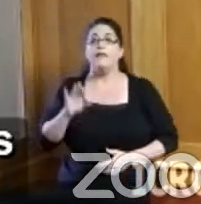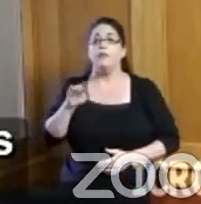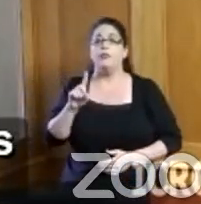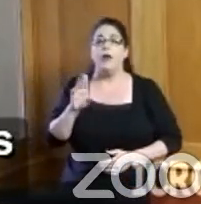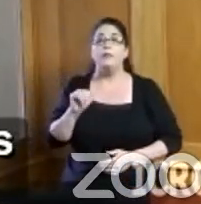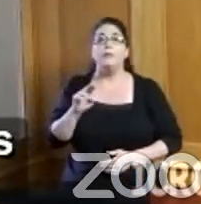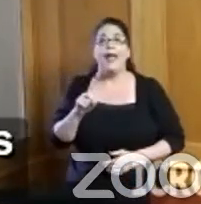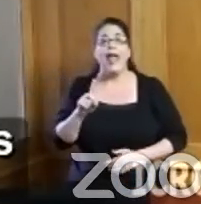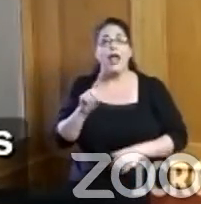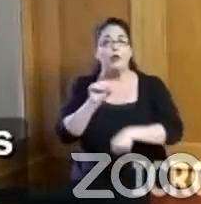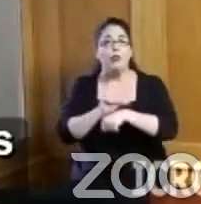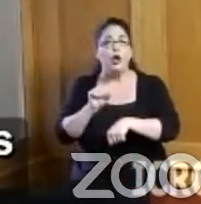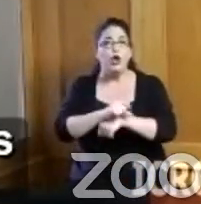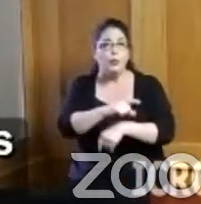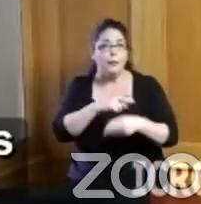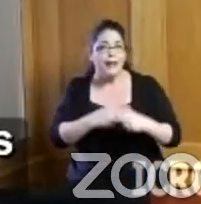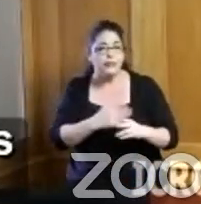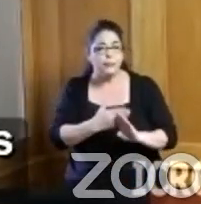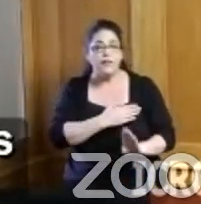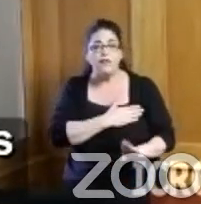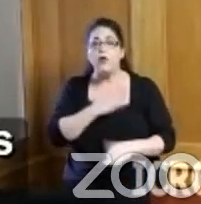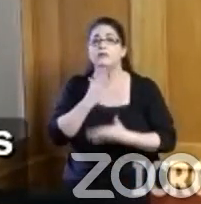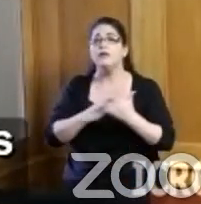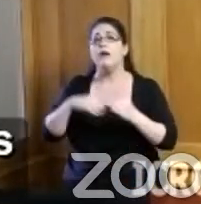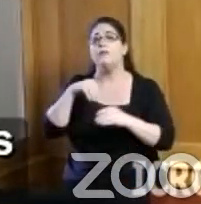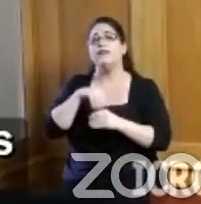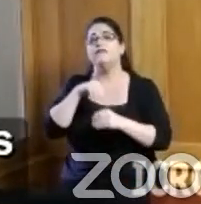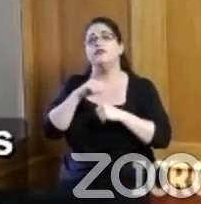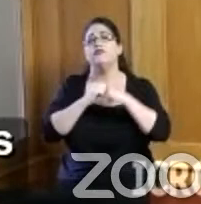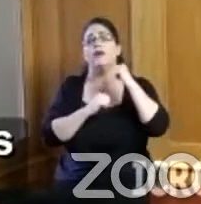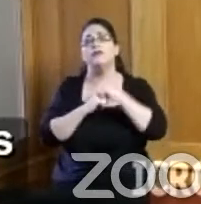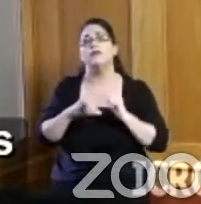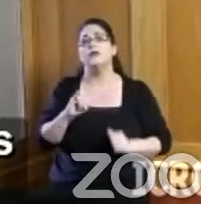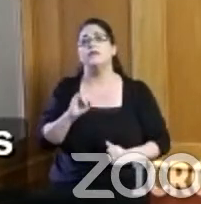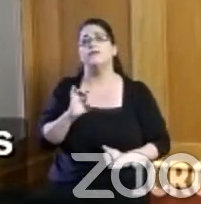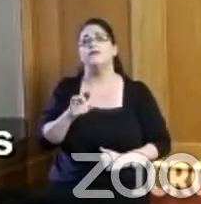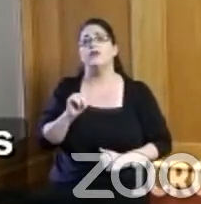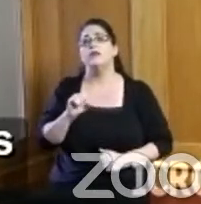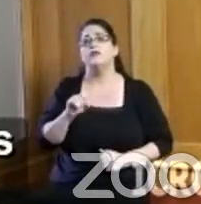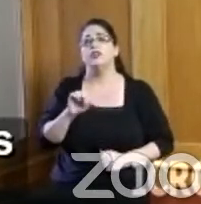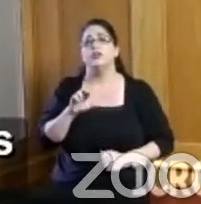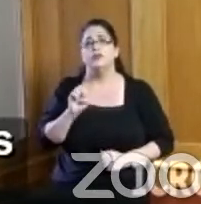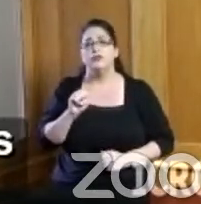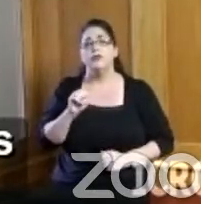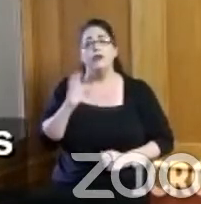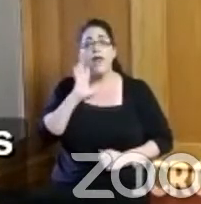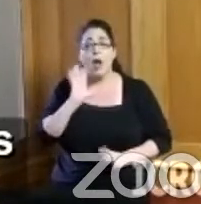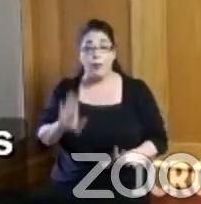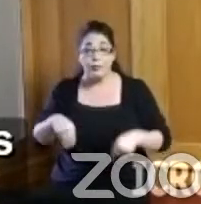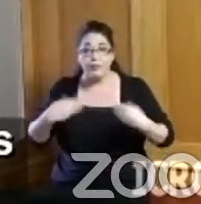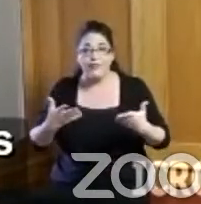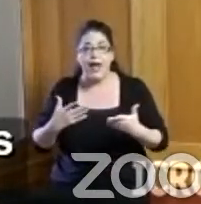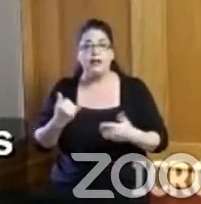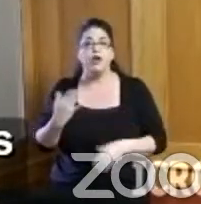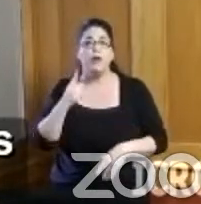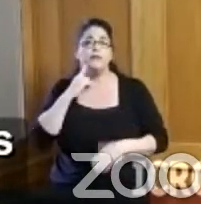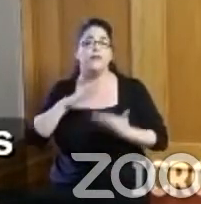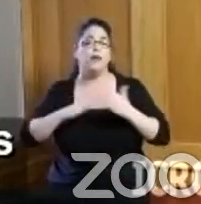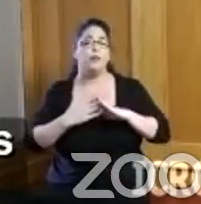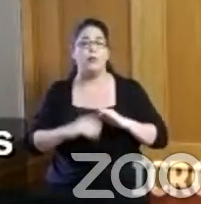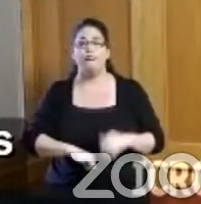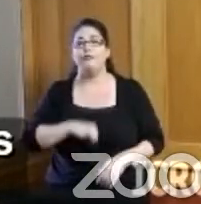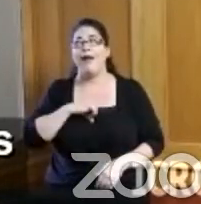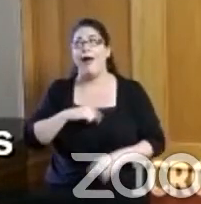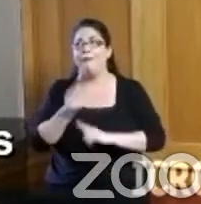that we're doing on some of the infrastructure that we're doing, which will create jobs for the community. So it is a proud moment. I'm very